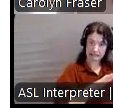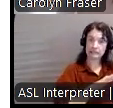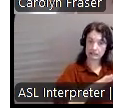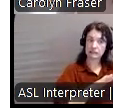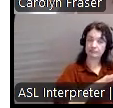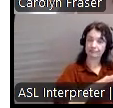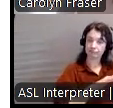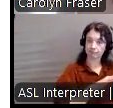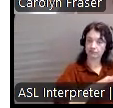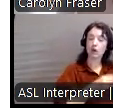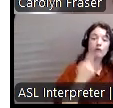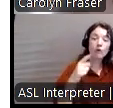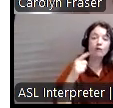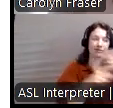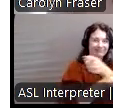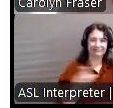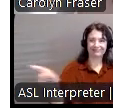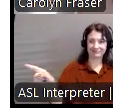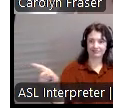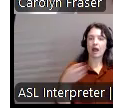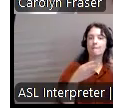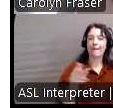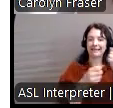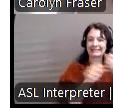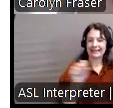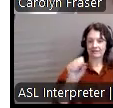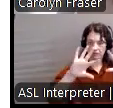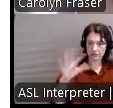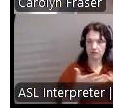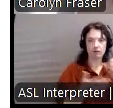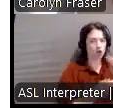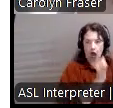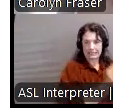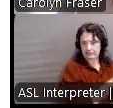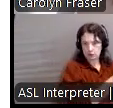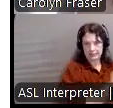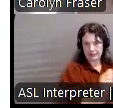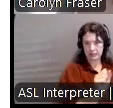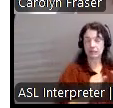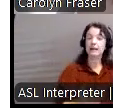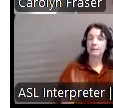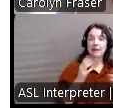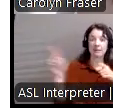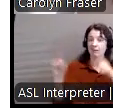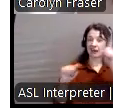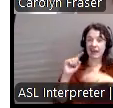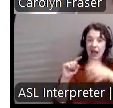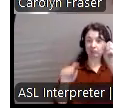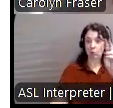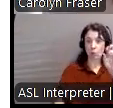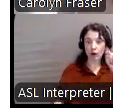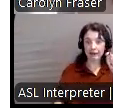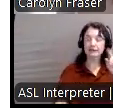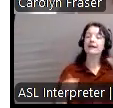public safety. And certainly if it's a situation where it's immediate danger and it's not practical to get a warrant, then there's a provision